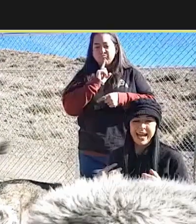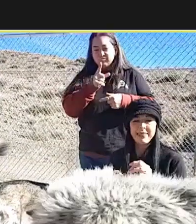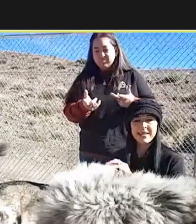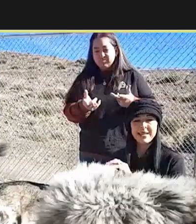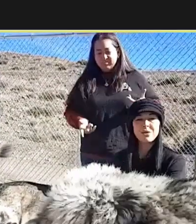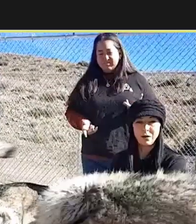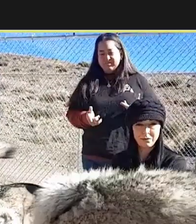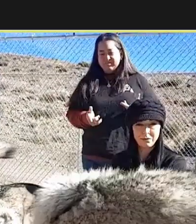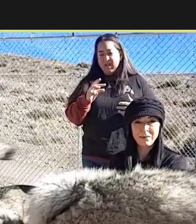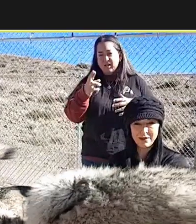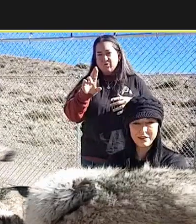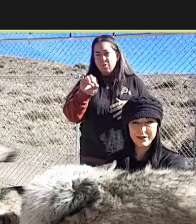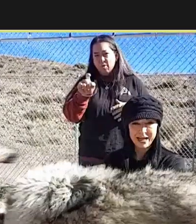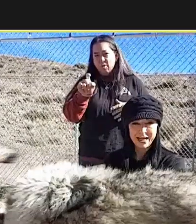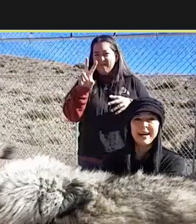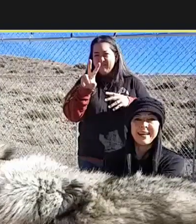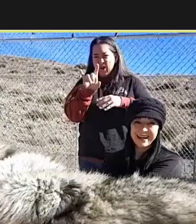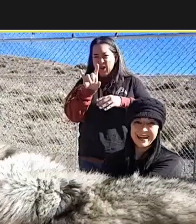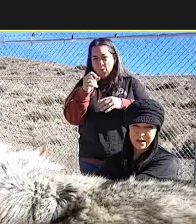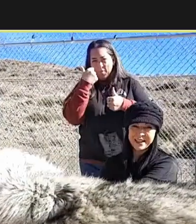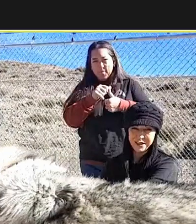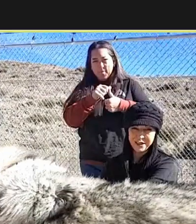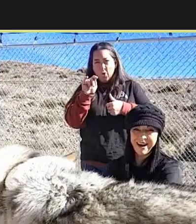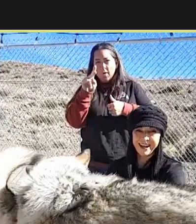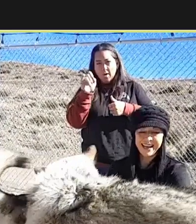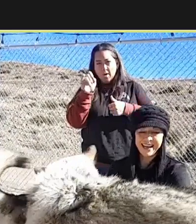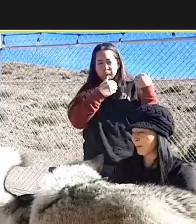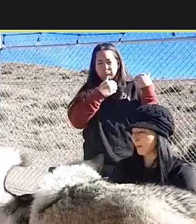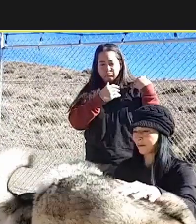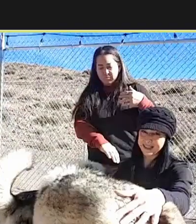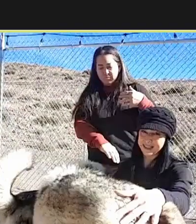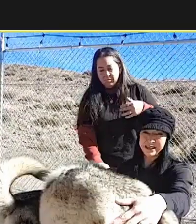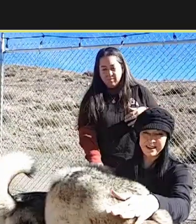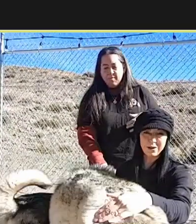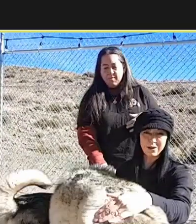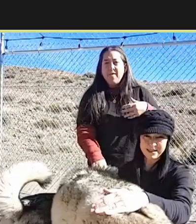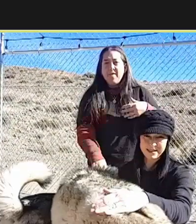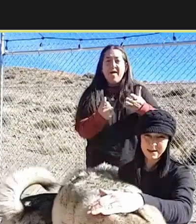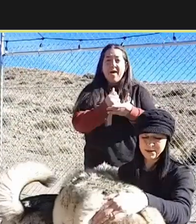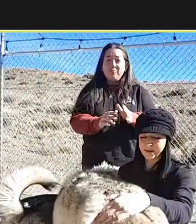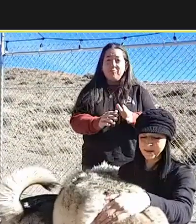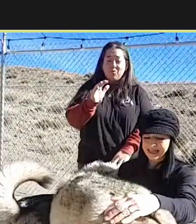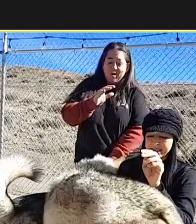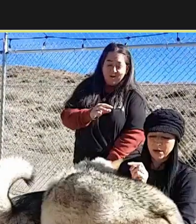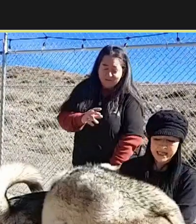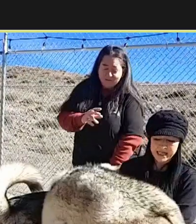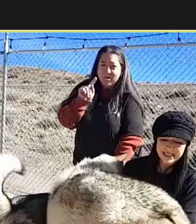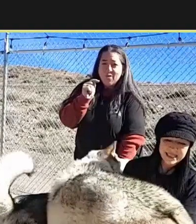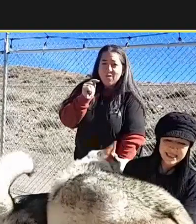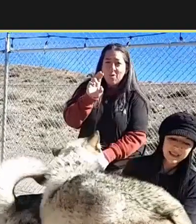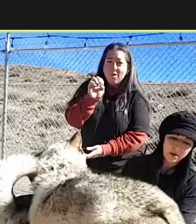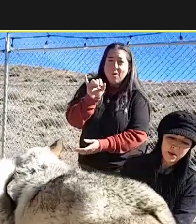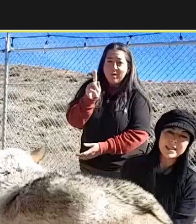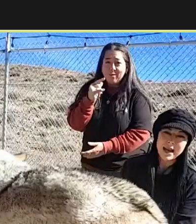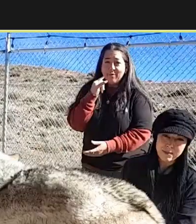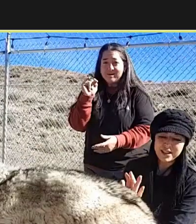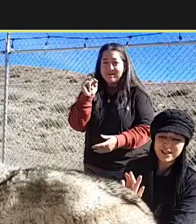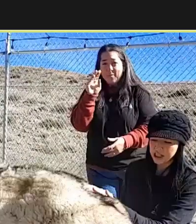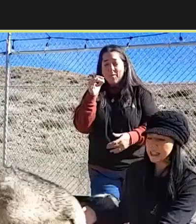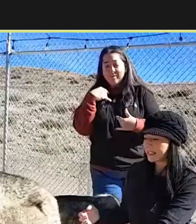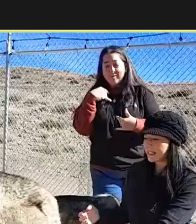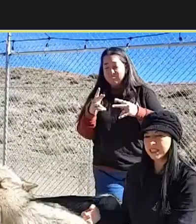or sister, essentially. And that's the role, remember in the video, that Kona took on and helped to raise Loki and Thor with Tabu. So